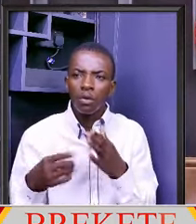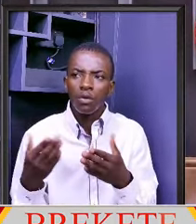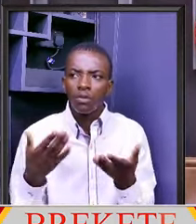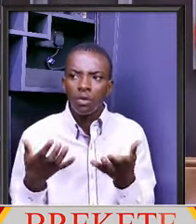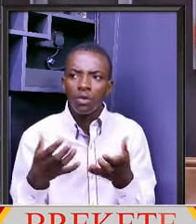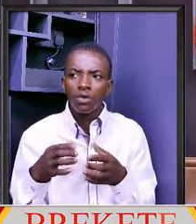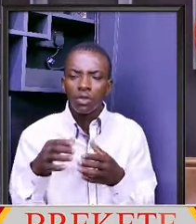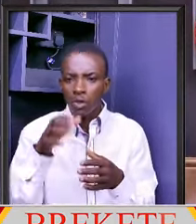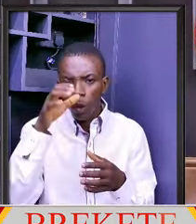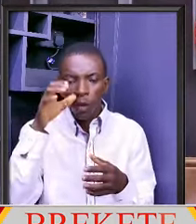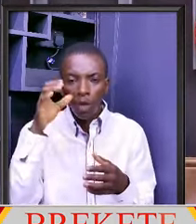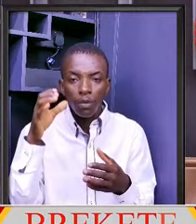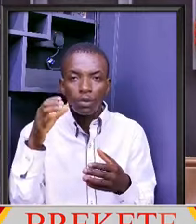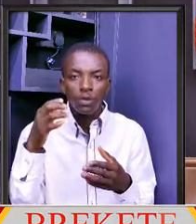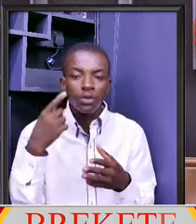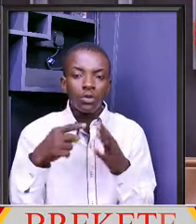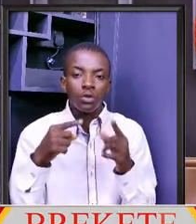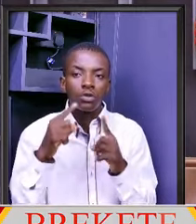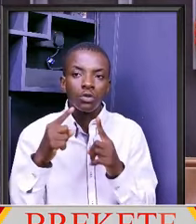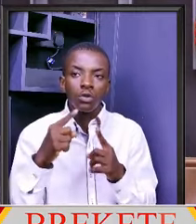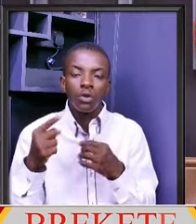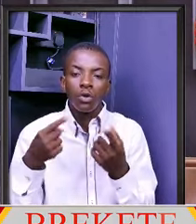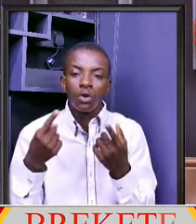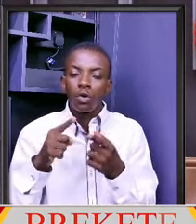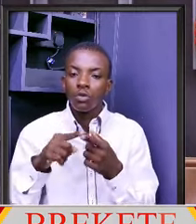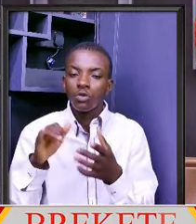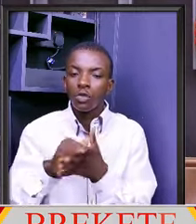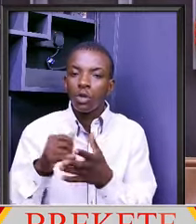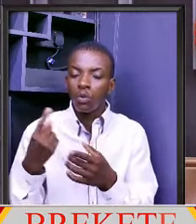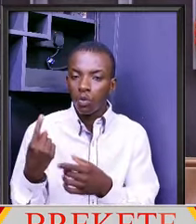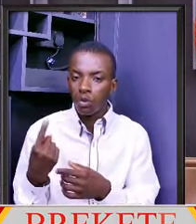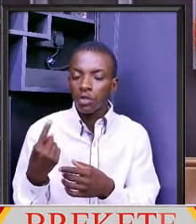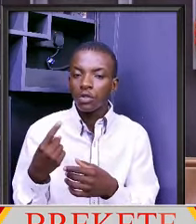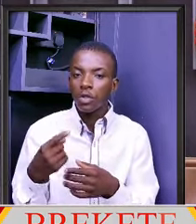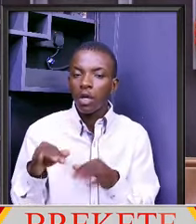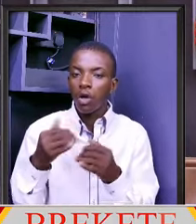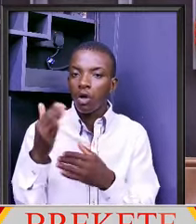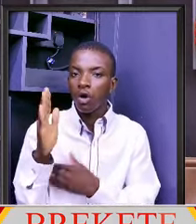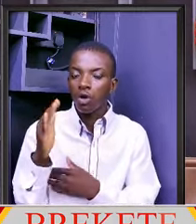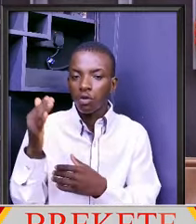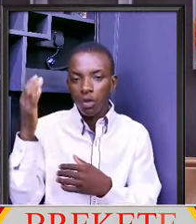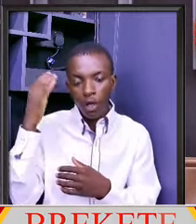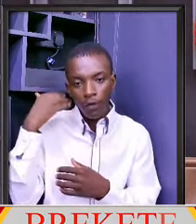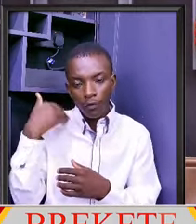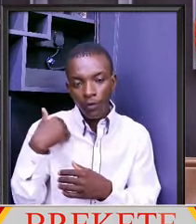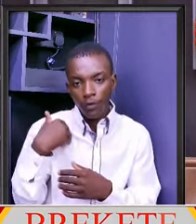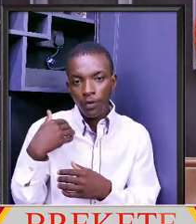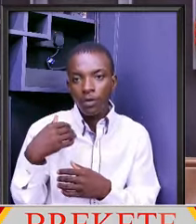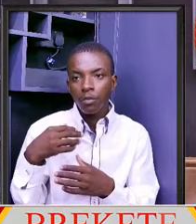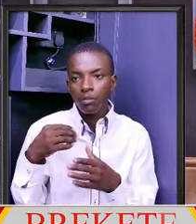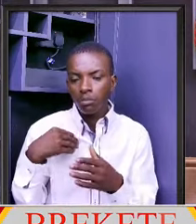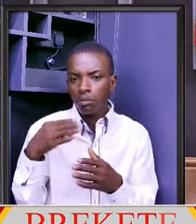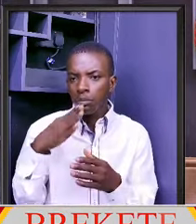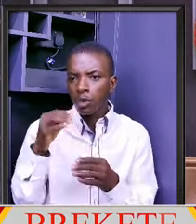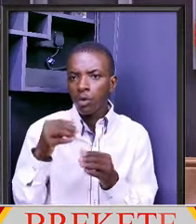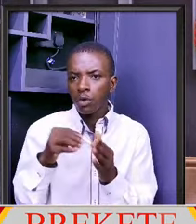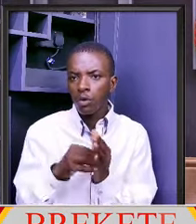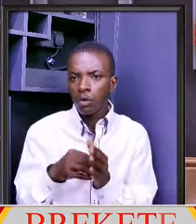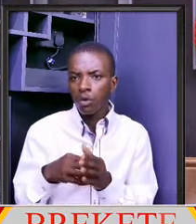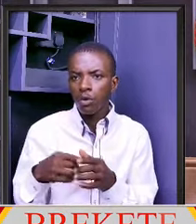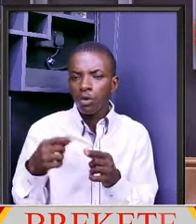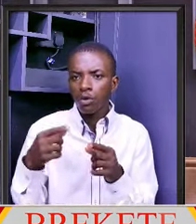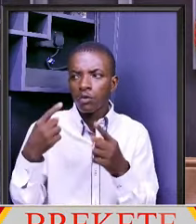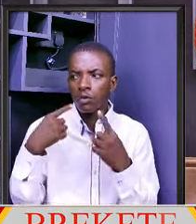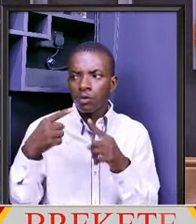now this corruption issue I'm talking about. Mm. When we come to that one. You know how God will have it. Mm. I'll be on my own. The information will come to